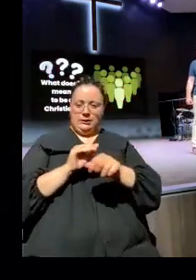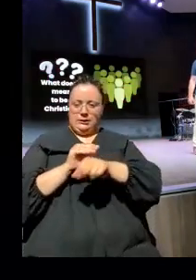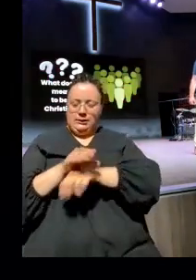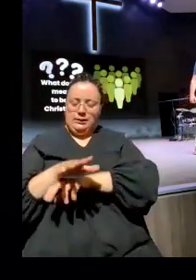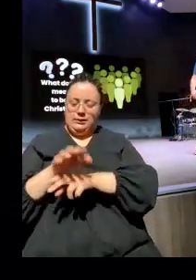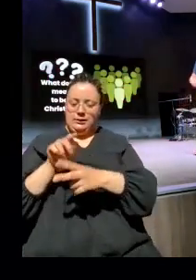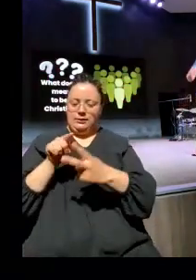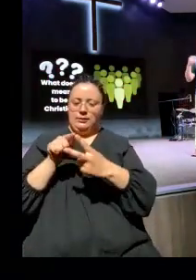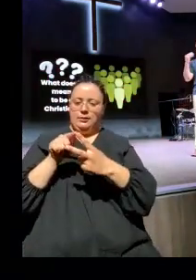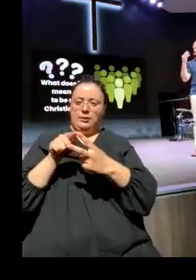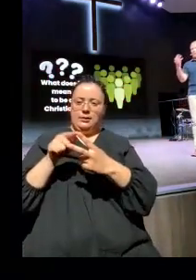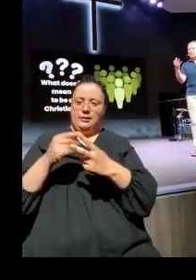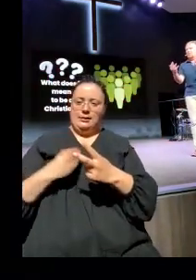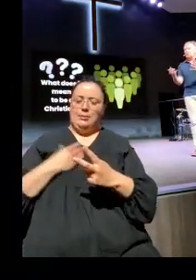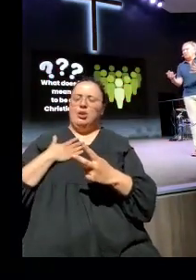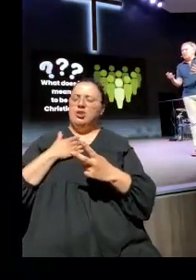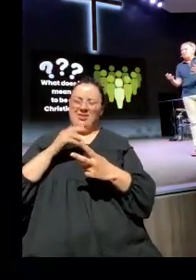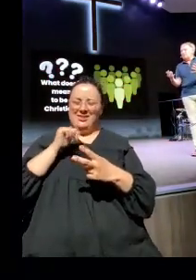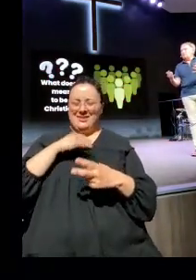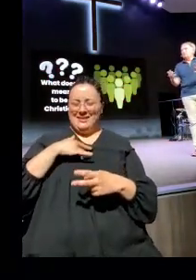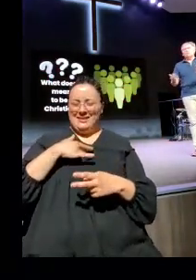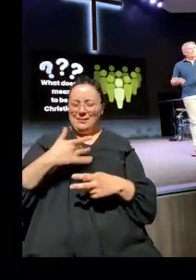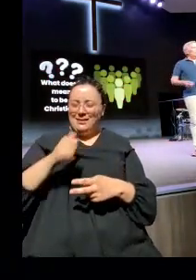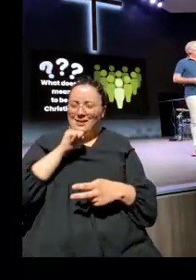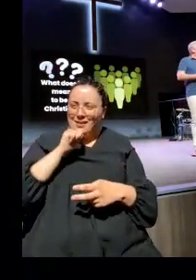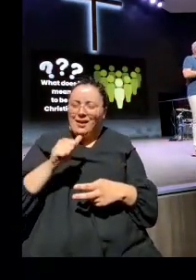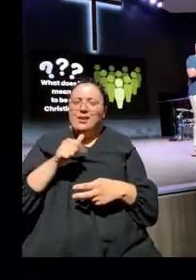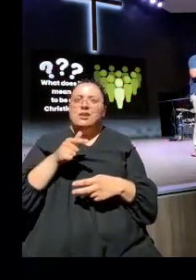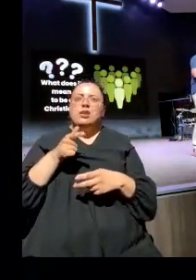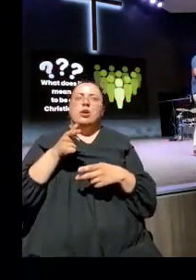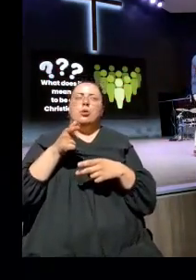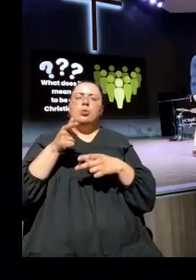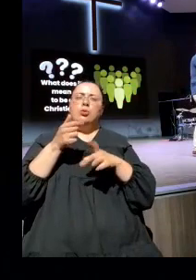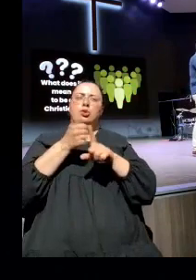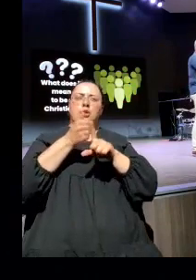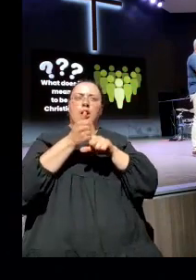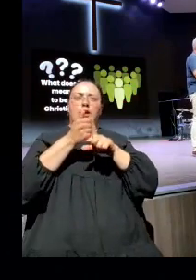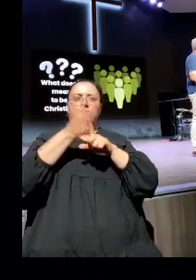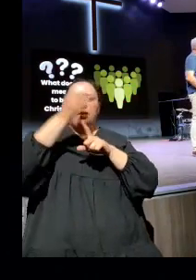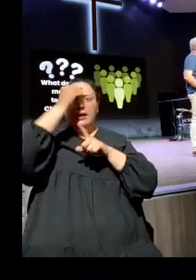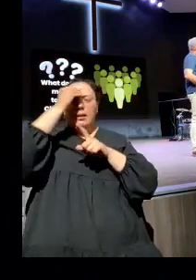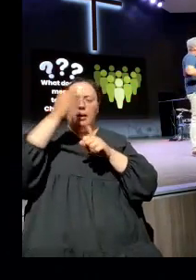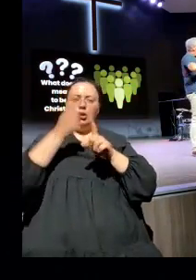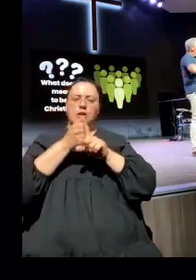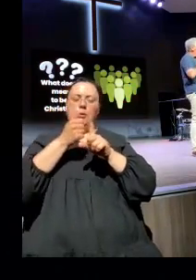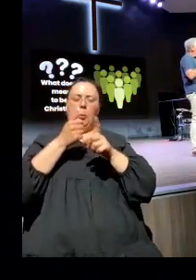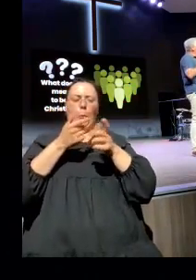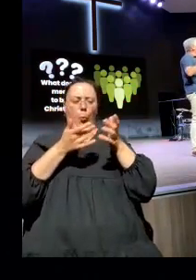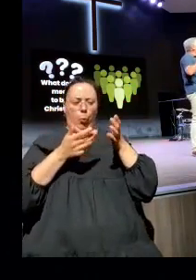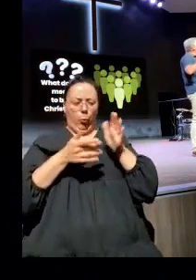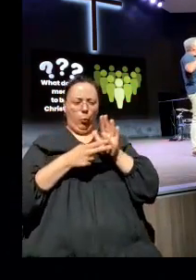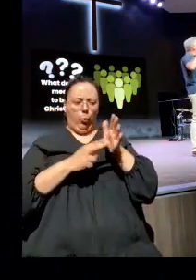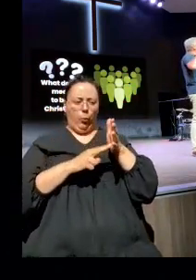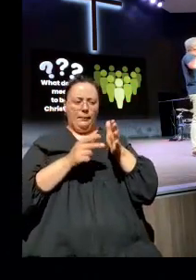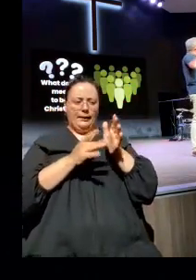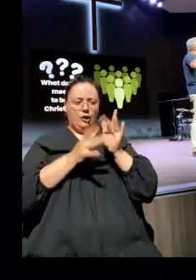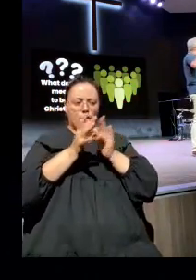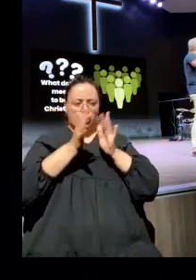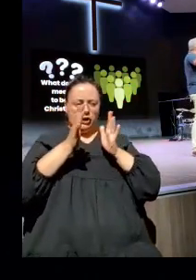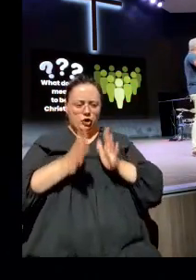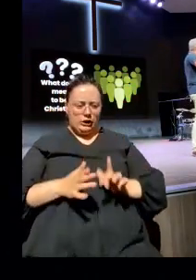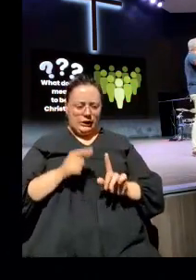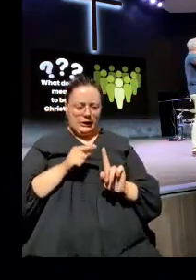Christian? You might think of some beliefs, right? Some practices, but everyone eventually gets to